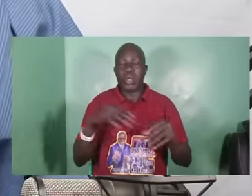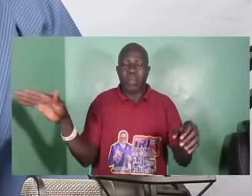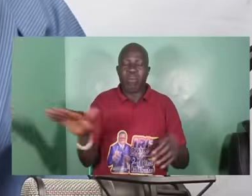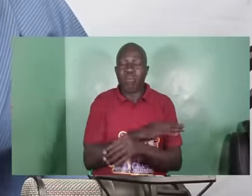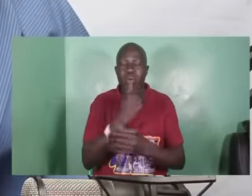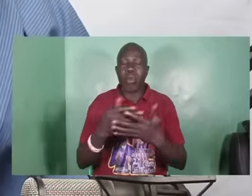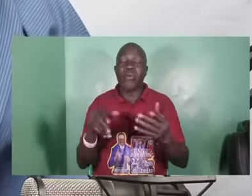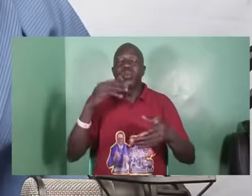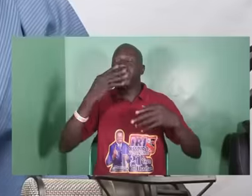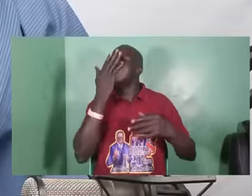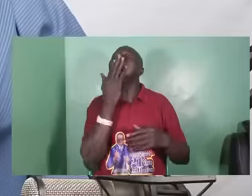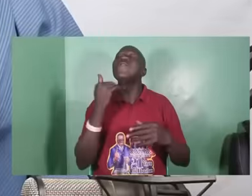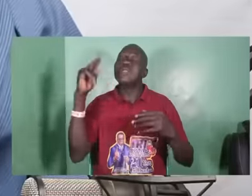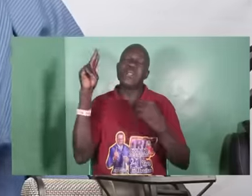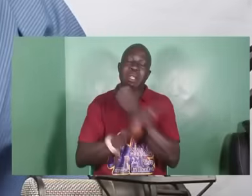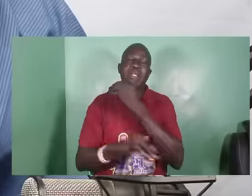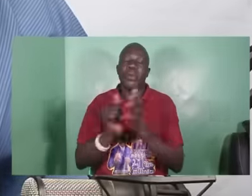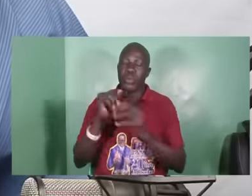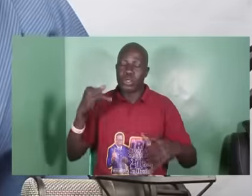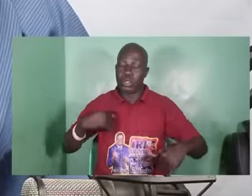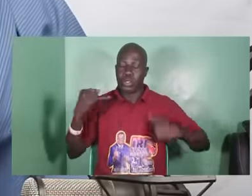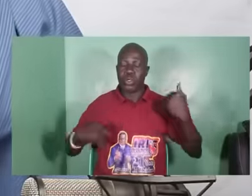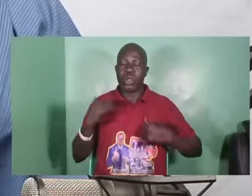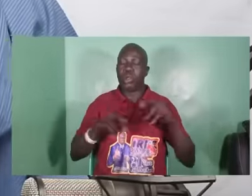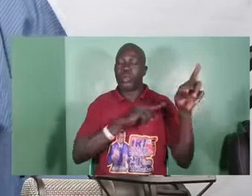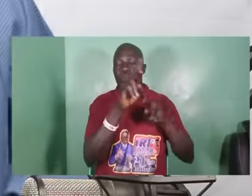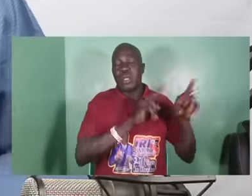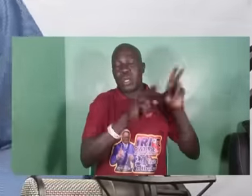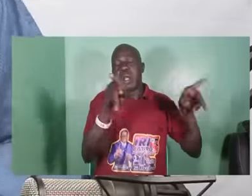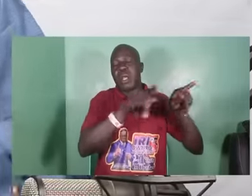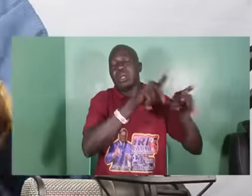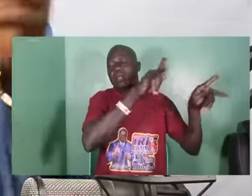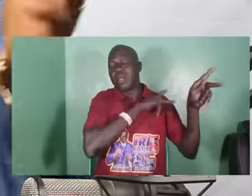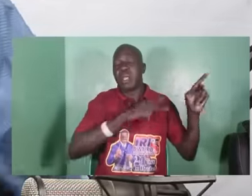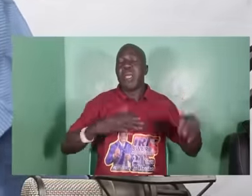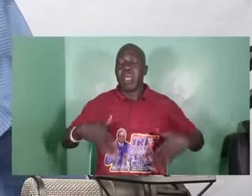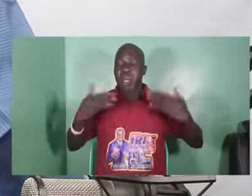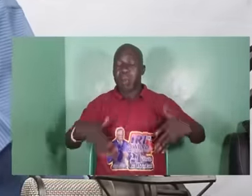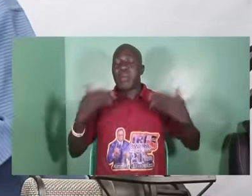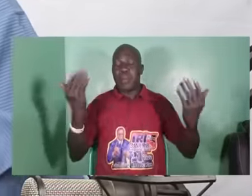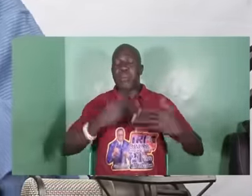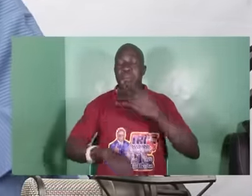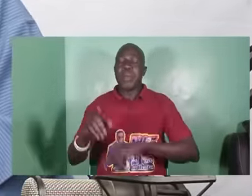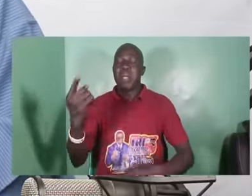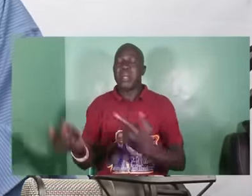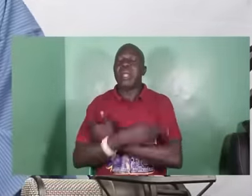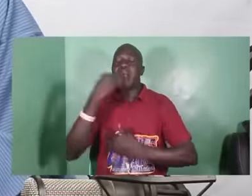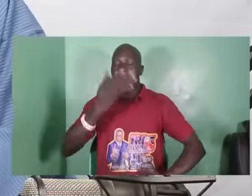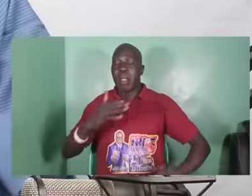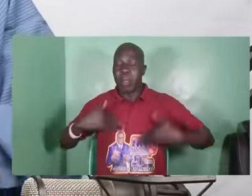Amen. Amen. Amen. Amen. Amen. Amen. Amen. Amen. Amen. Amen. Amen. Amen. Happy birthday. Amen. And happy